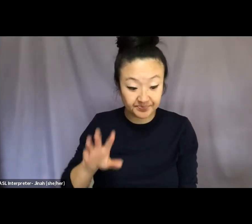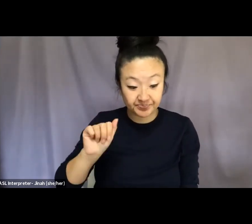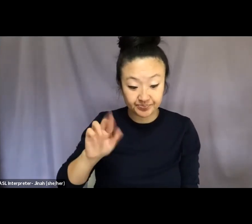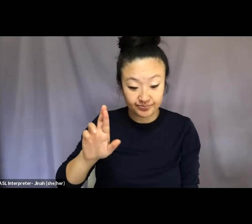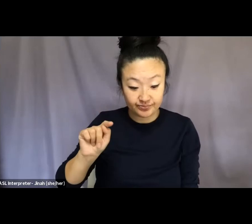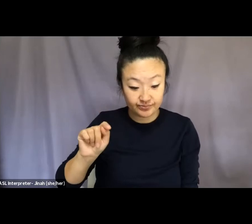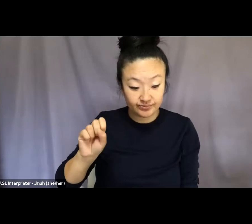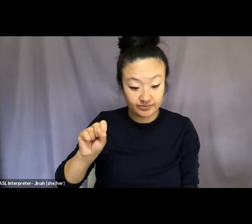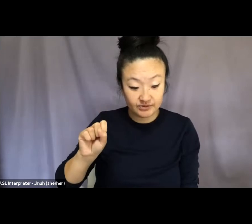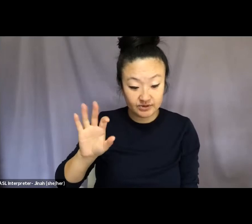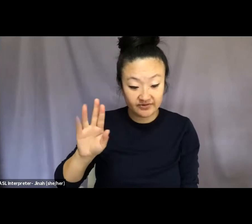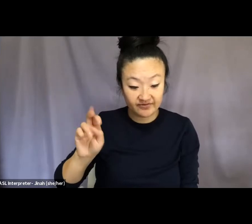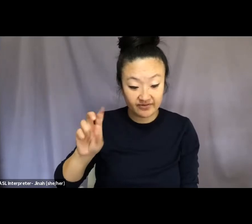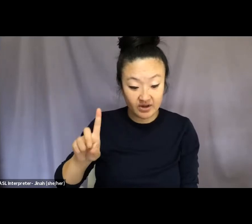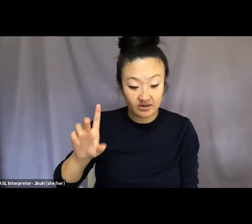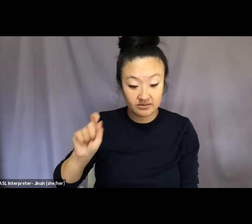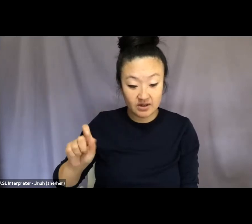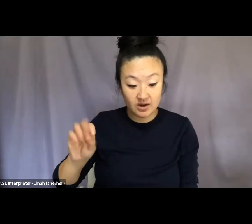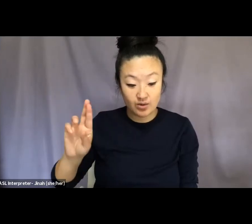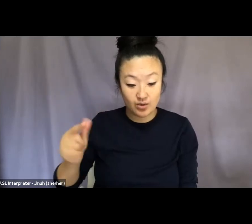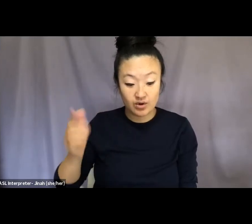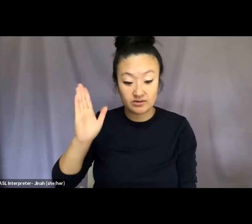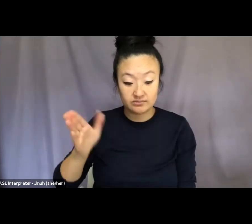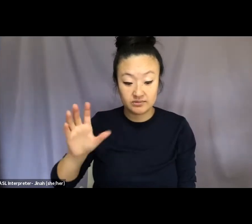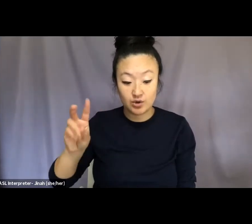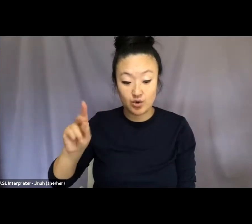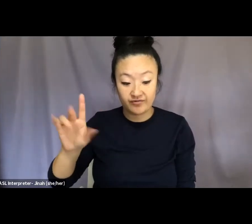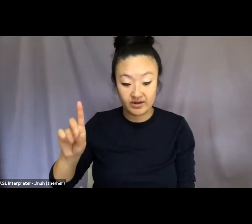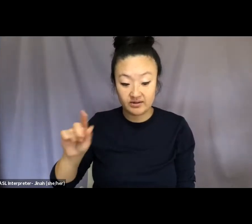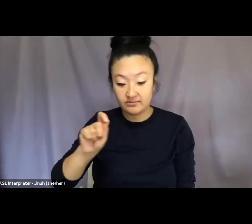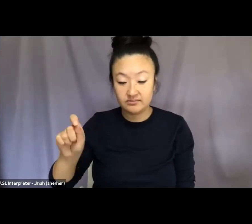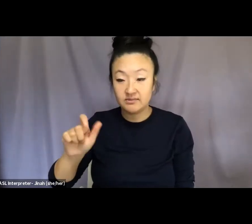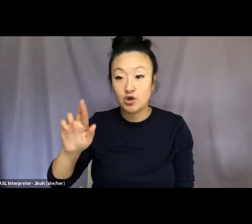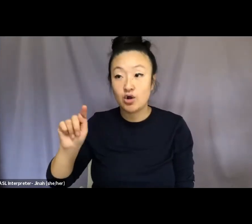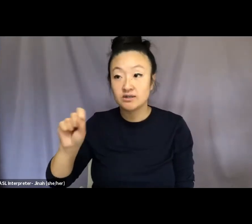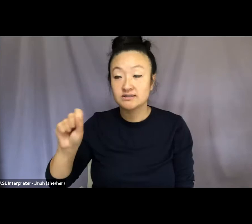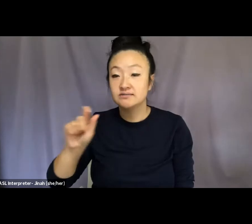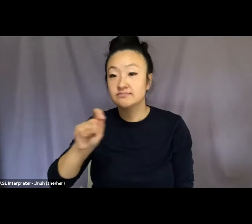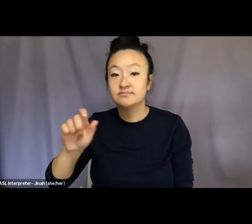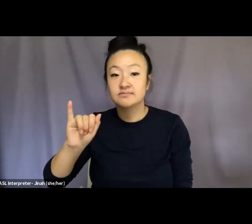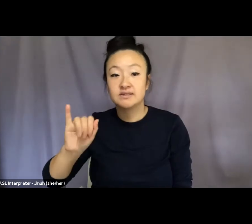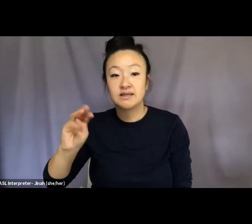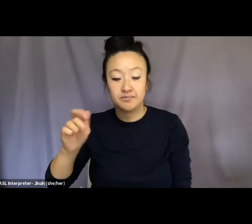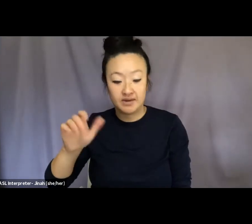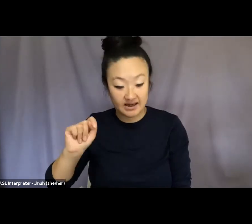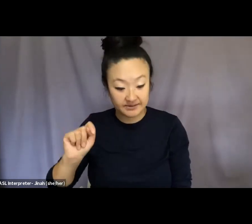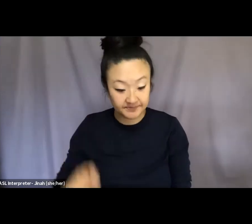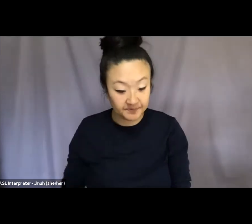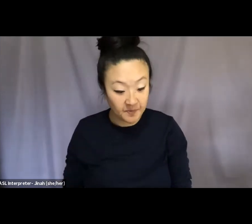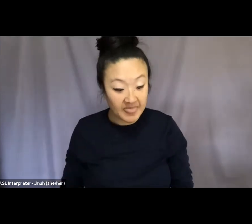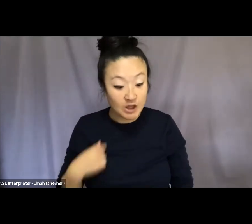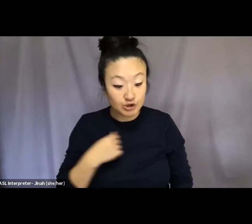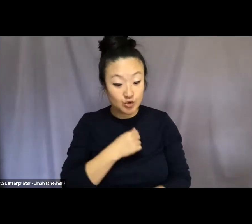business models, and much more. And looking ahead, we also tracked themes in anticipated permanent shifts to the sector and how